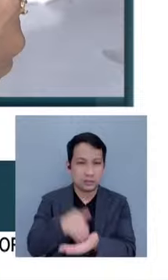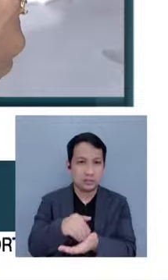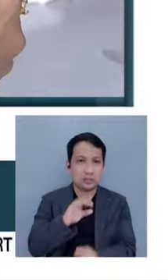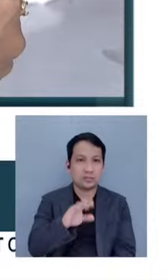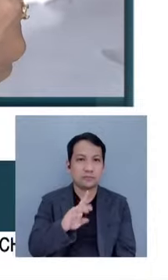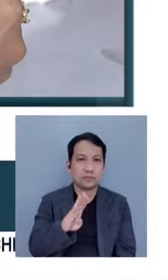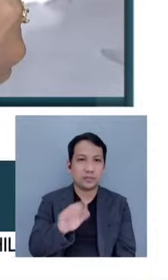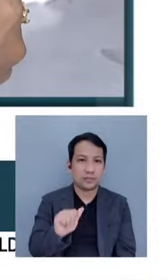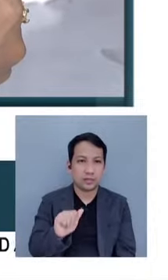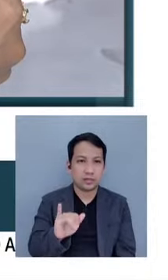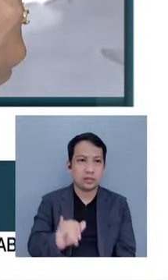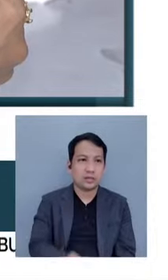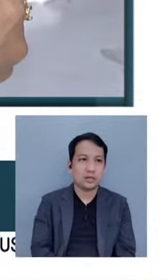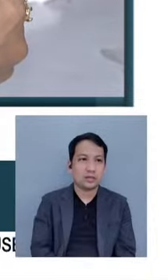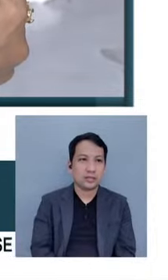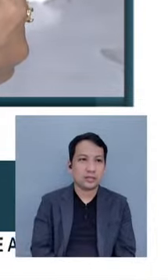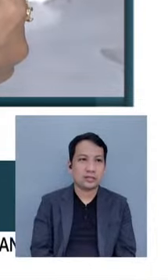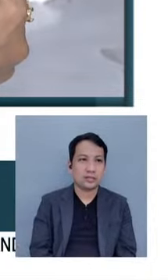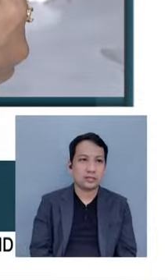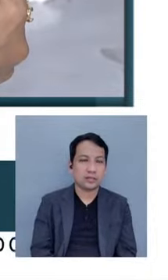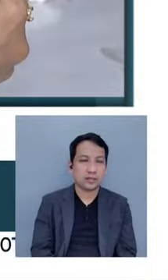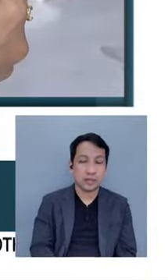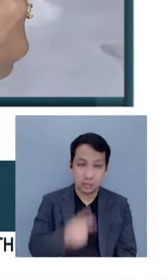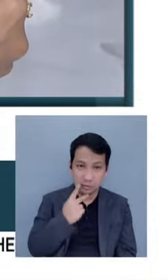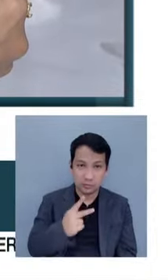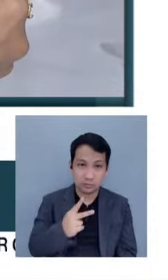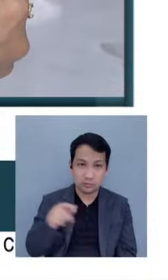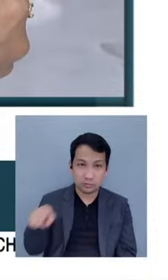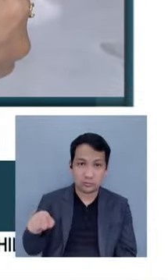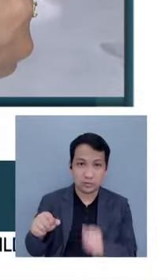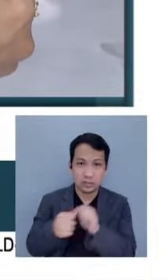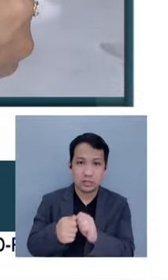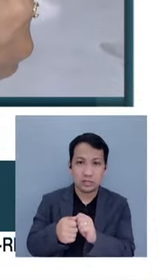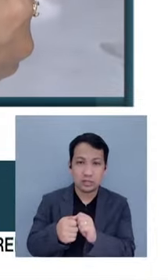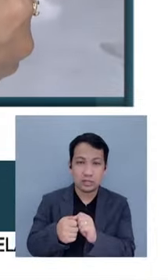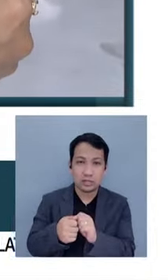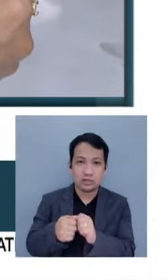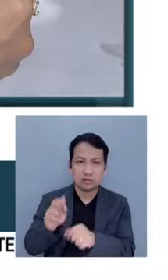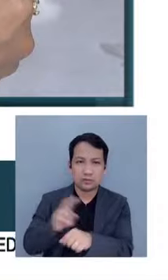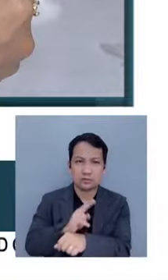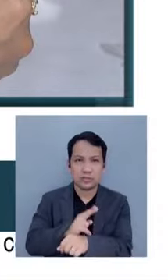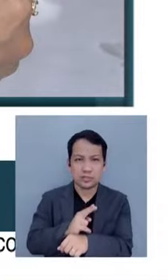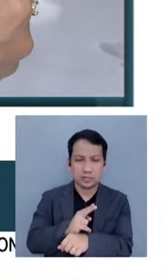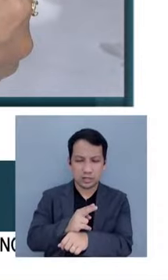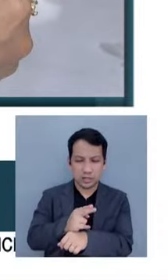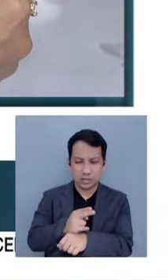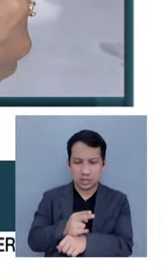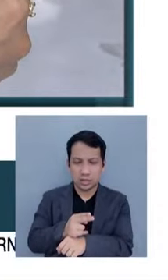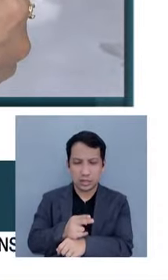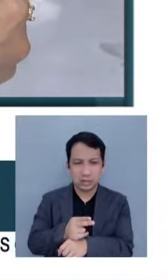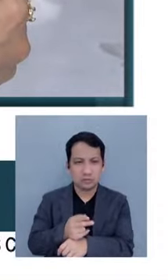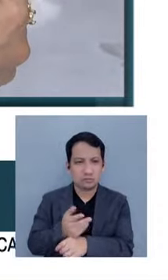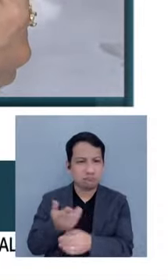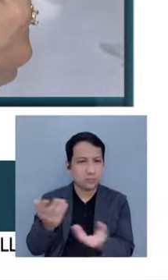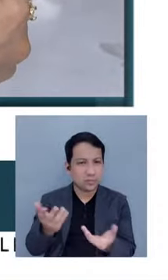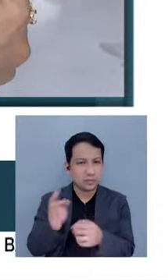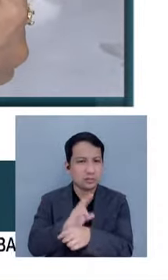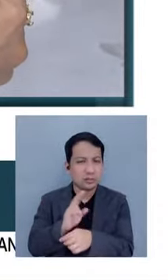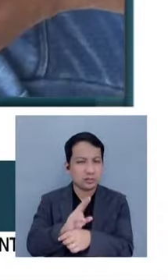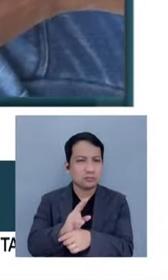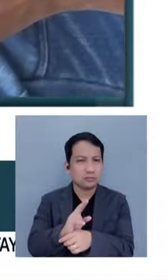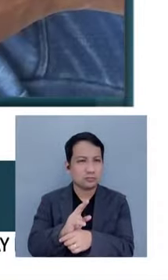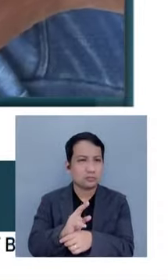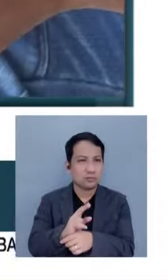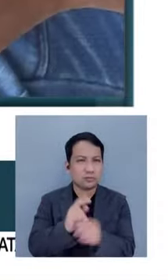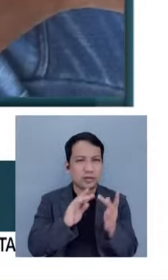to apprehend scammers or fraudsters using cybersecurity or using cyberspace as